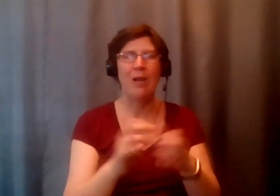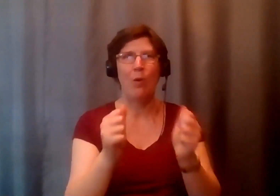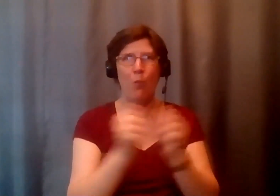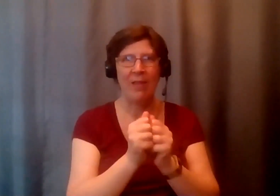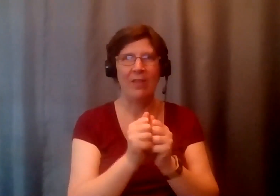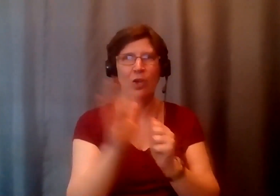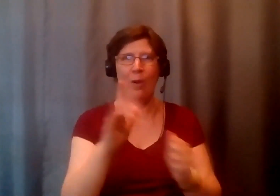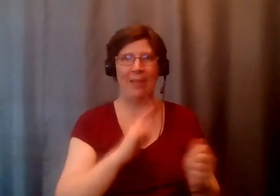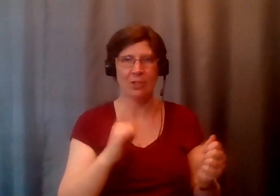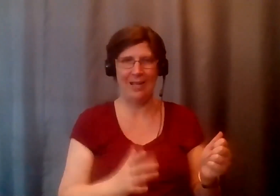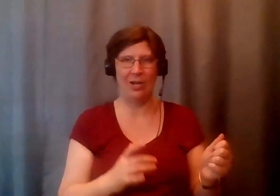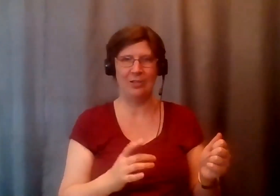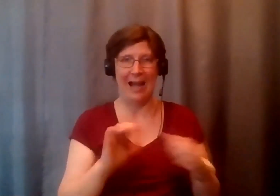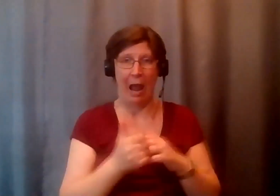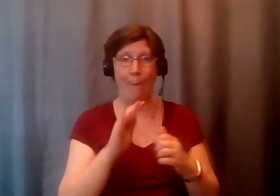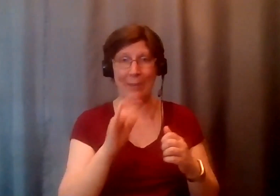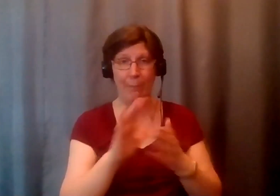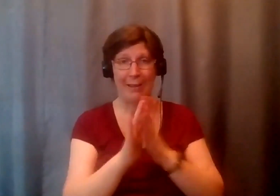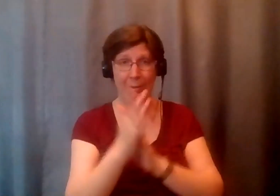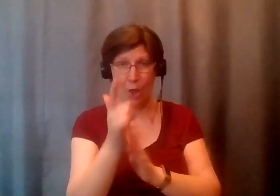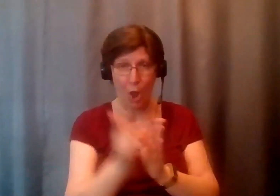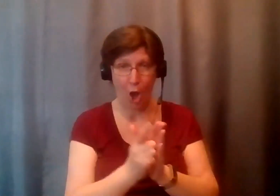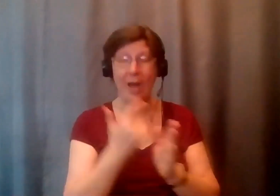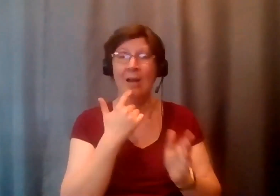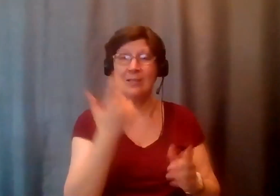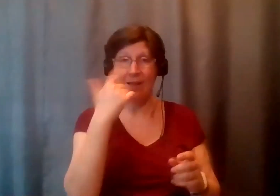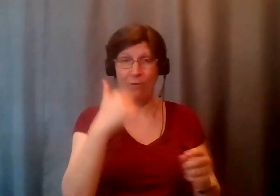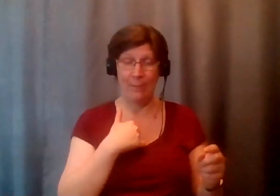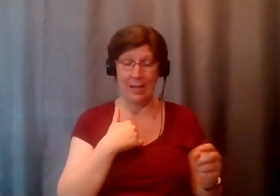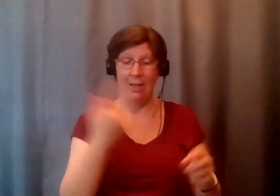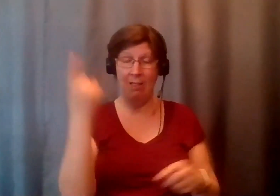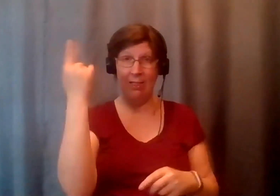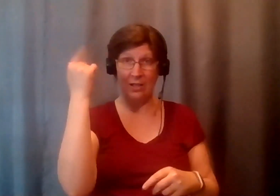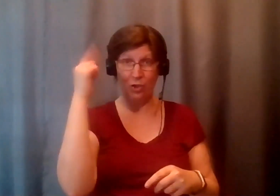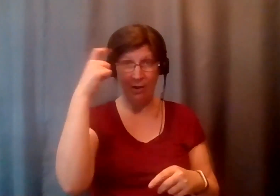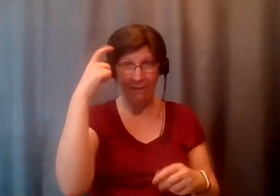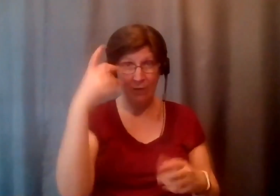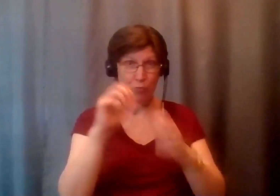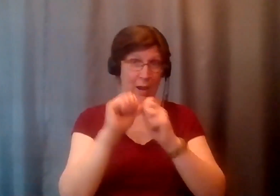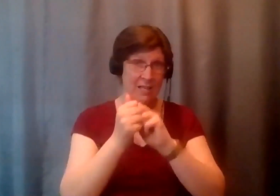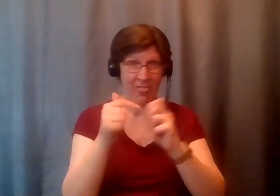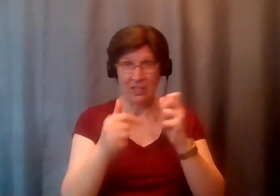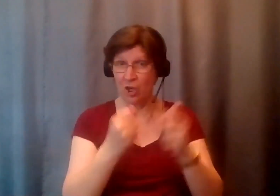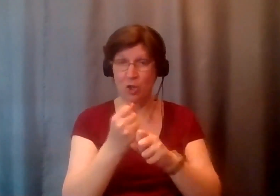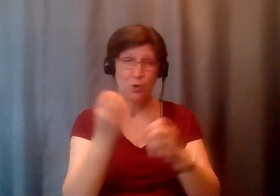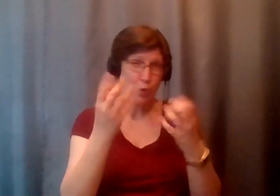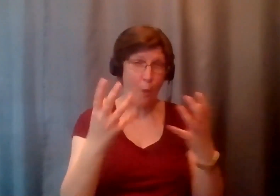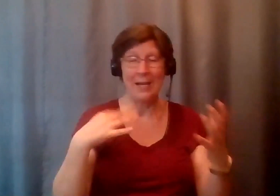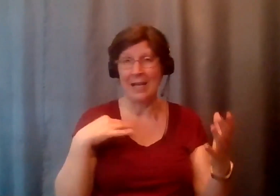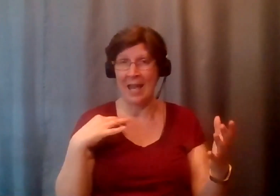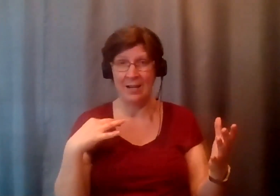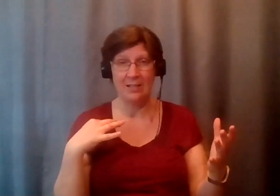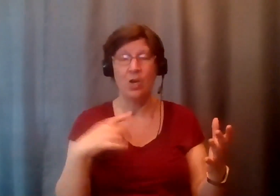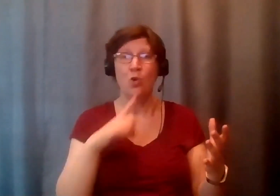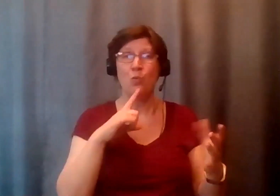mean, I will say for me, this last year when there was a gubernatorial race here and there were so many candidates, there was